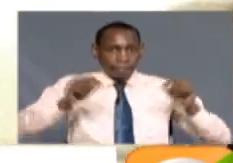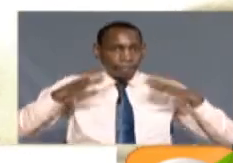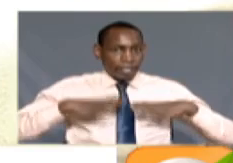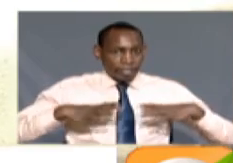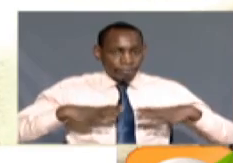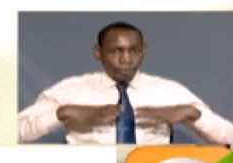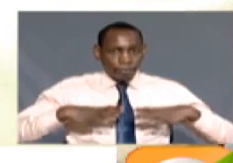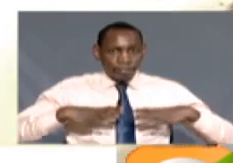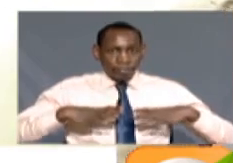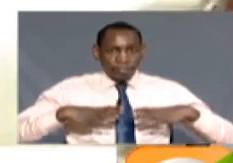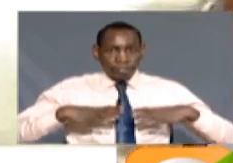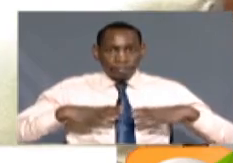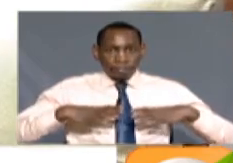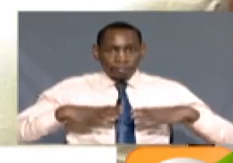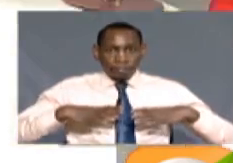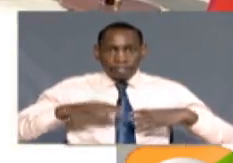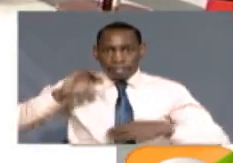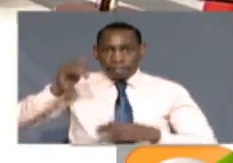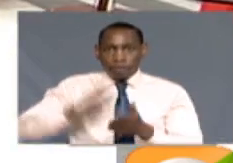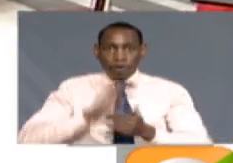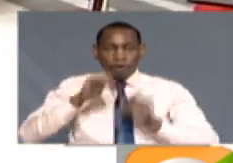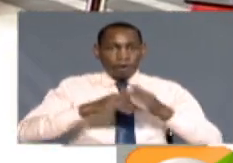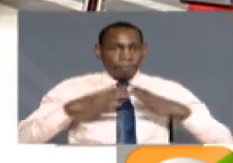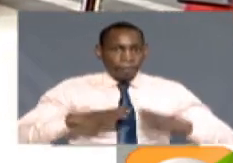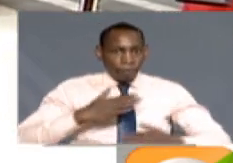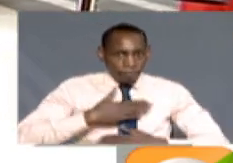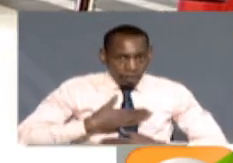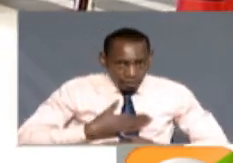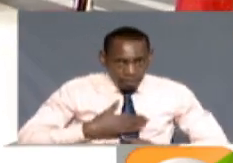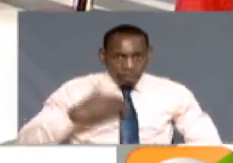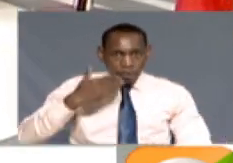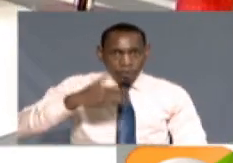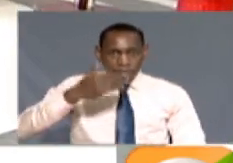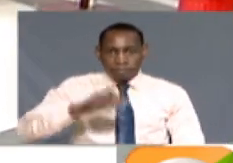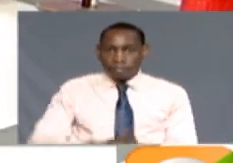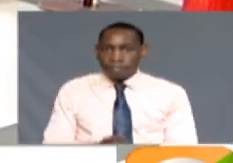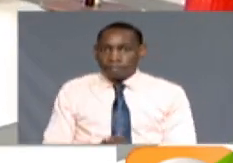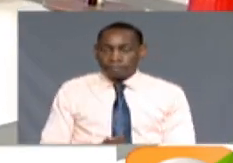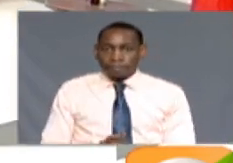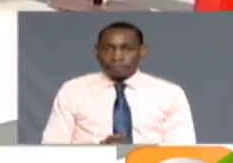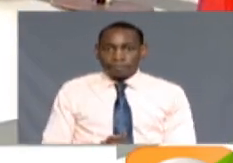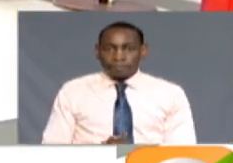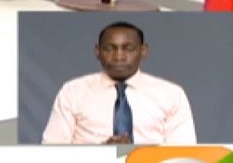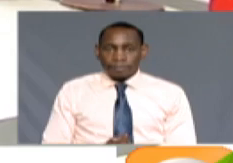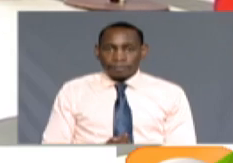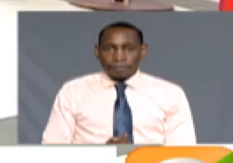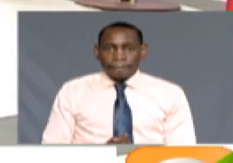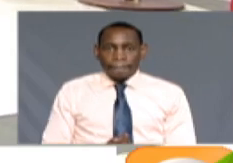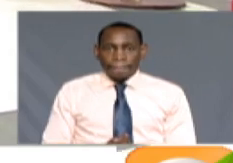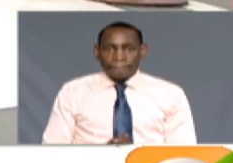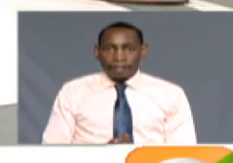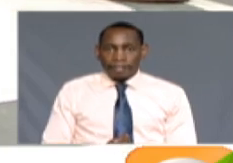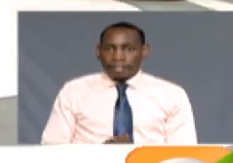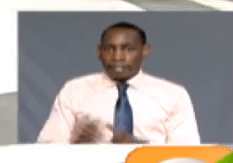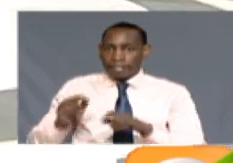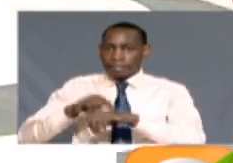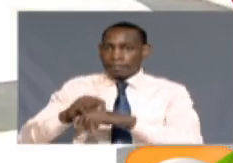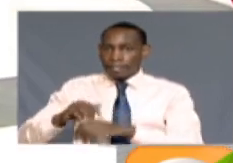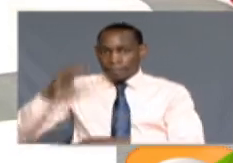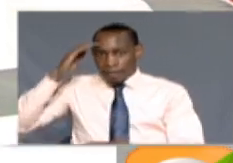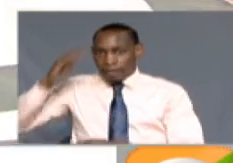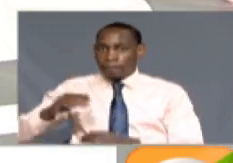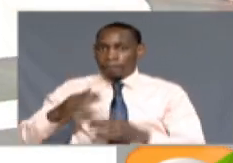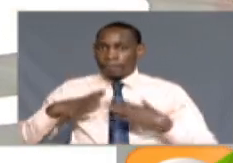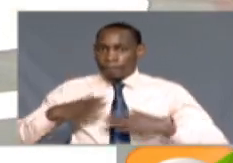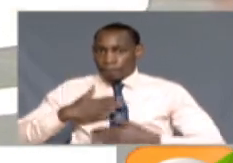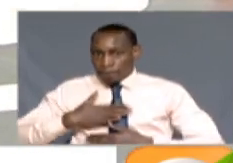Kobe. You, after the Hiroshima issue. Everyone's bowing down. Yeah, everyone's bowing down. Yeah. You don't know when to not to stop bowing. And it's not, they're saying hello. Absolutely. They're bowing.